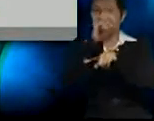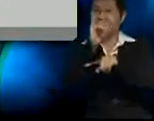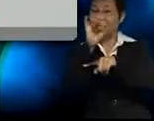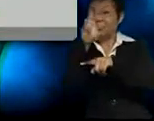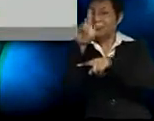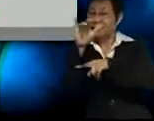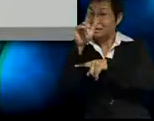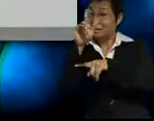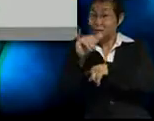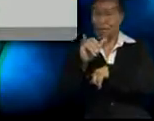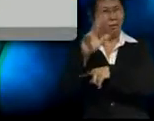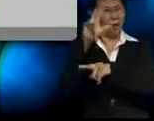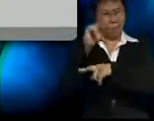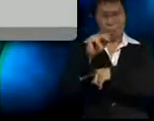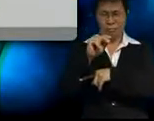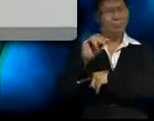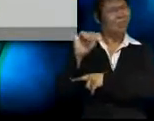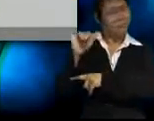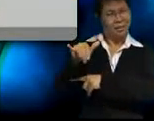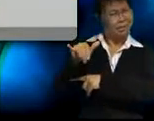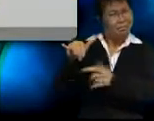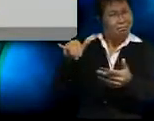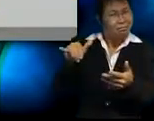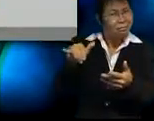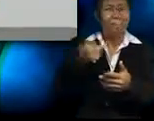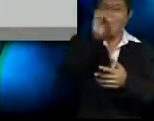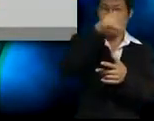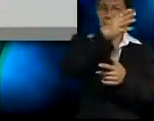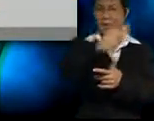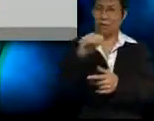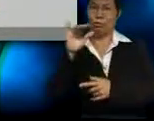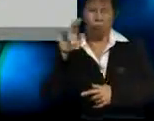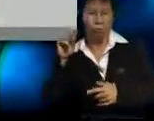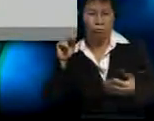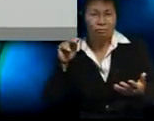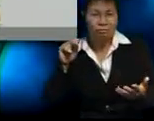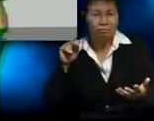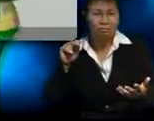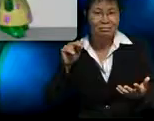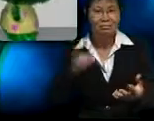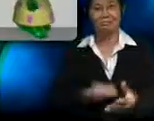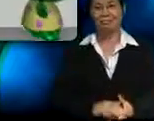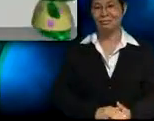No? Yes? Yes and no?